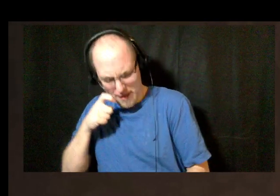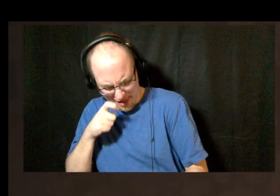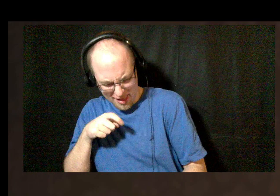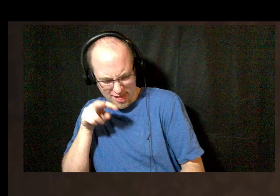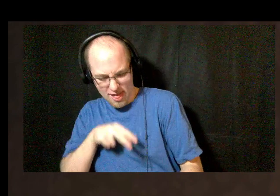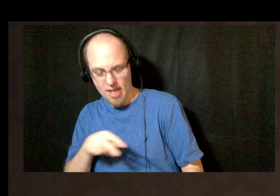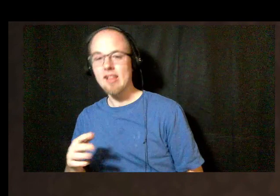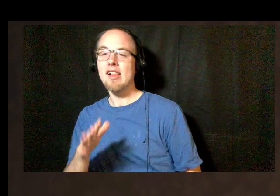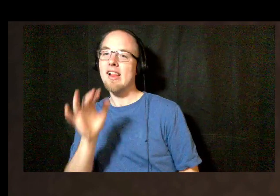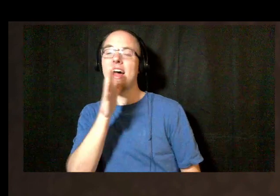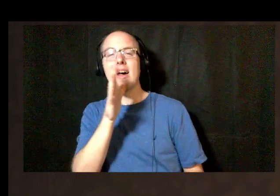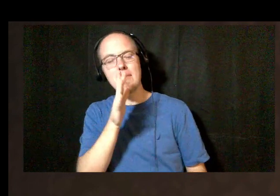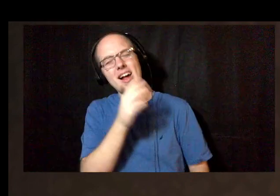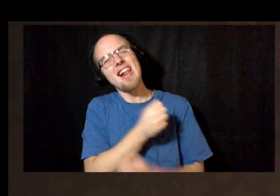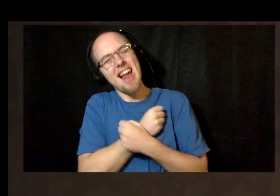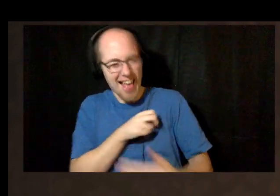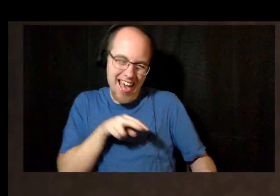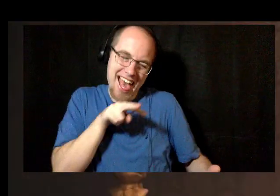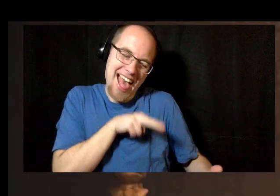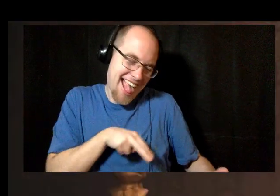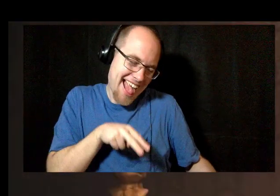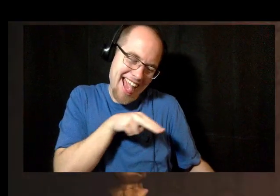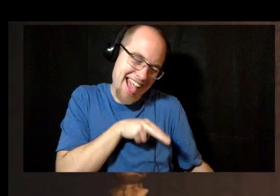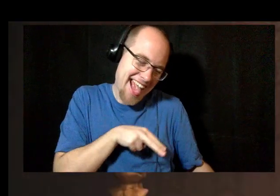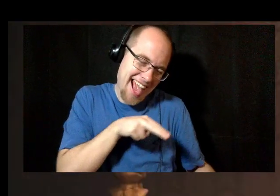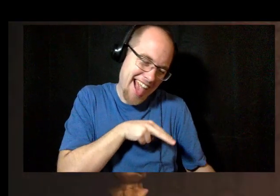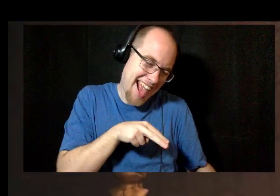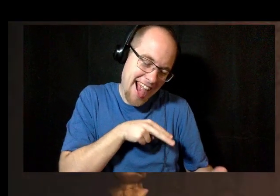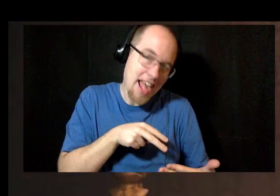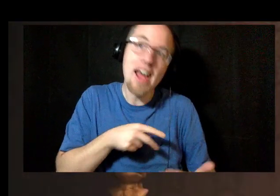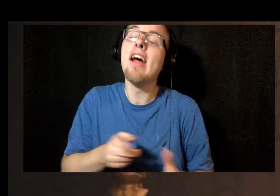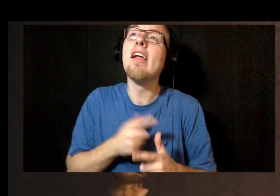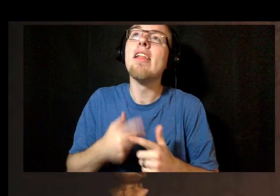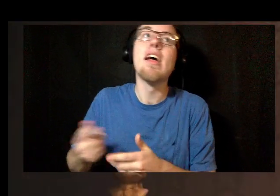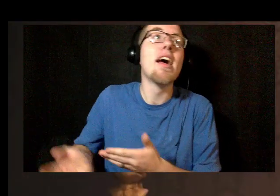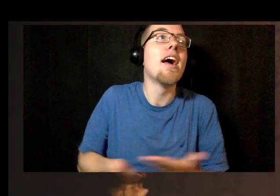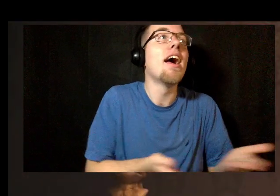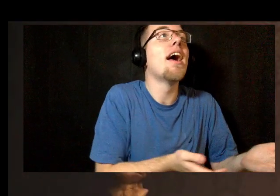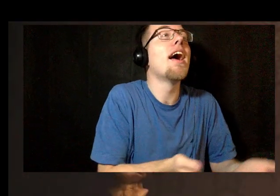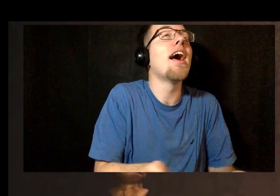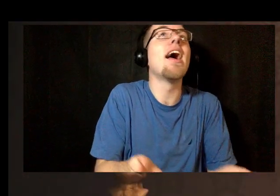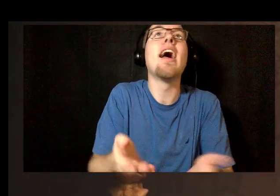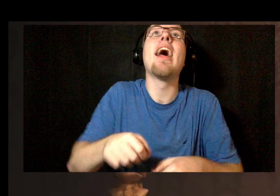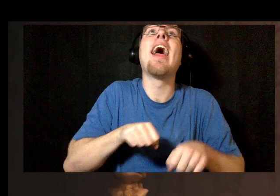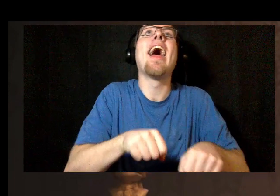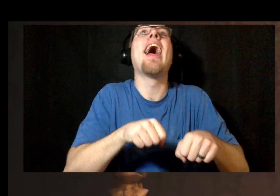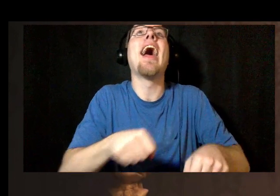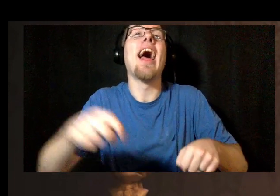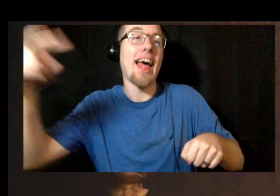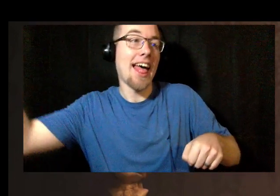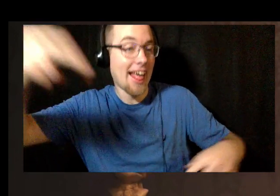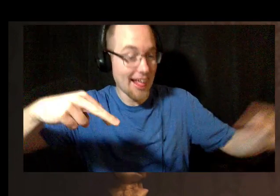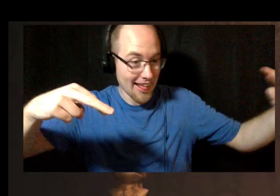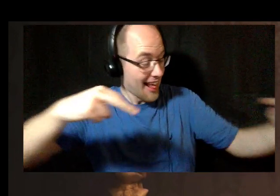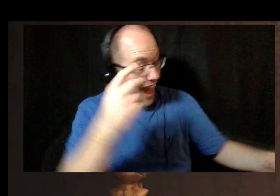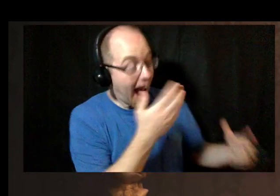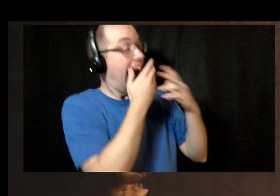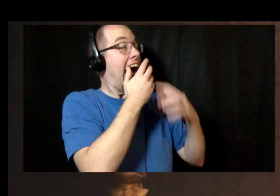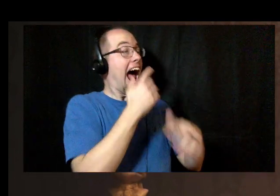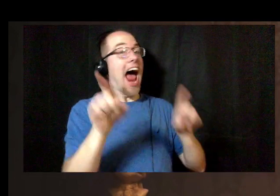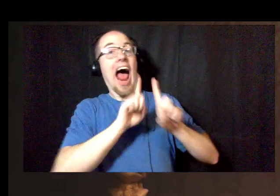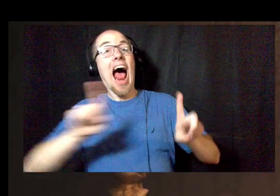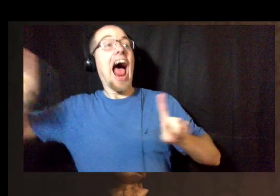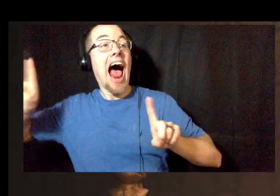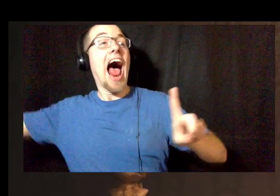loving mother. And it's not until I take it out for a walk in its little pram and people start screaming in horror and crossing the street